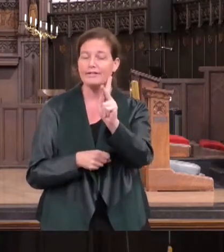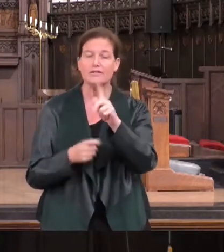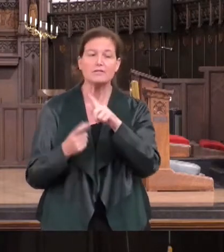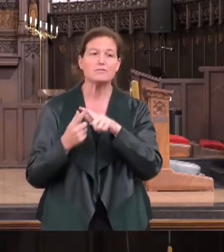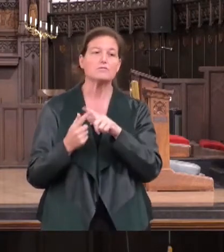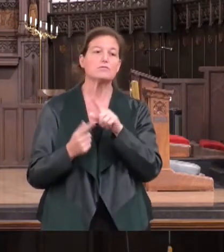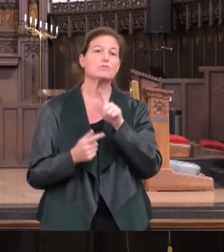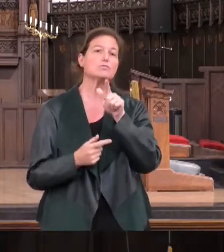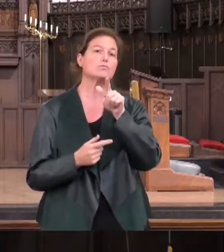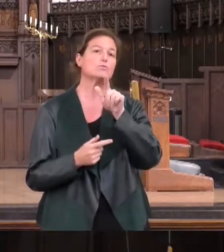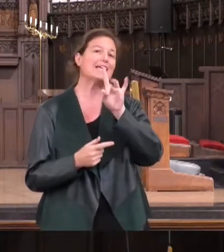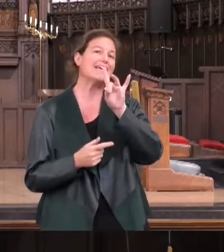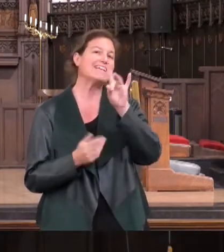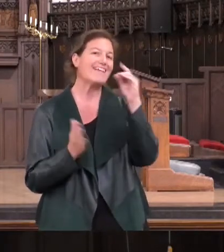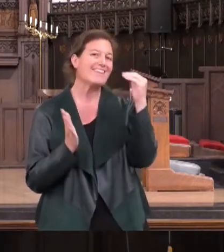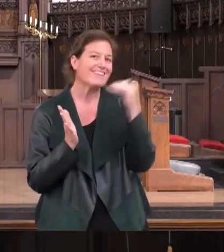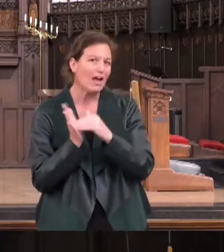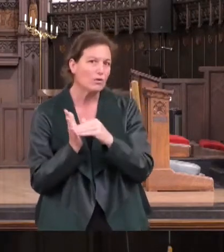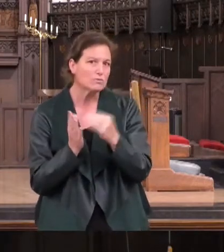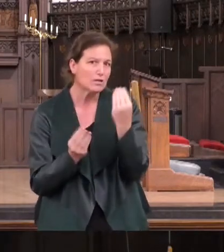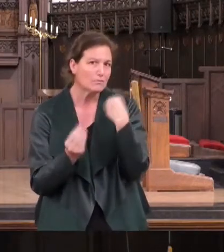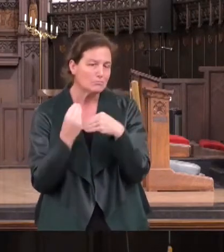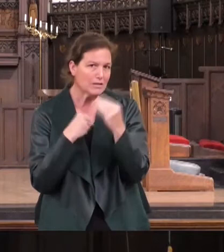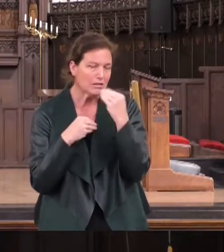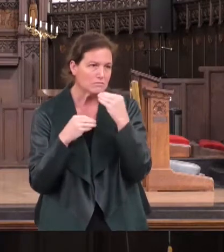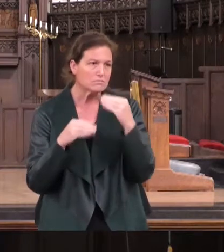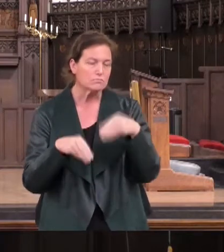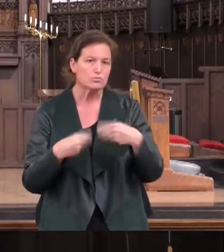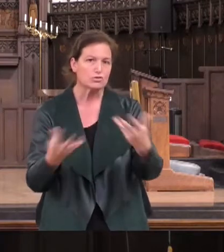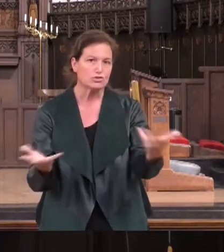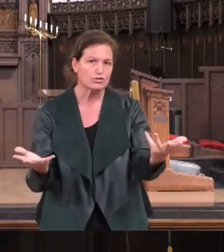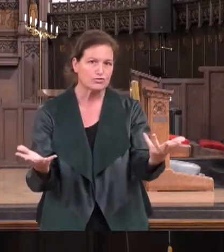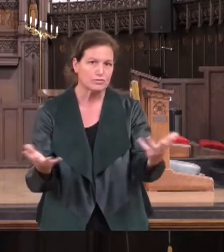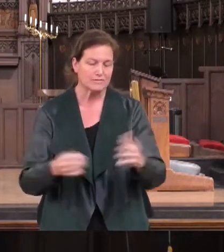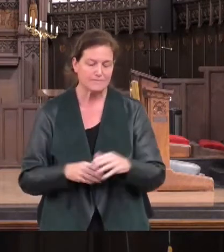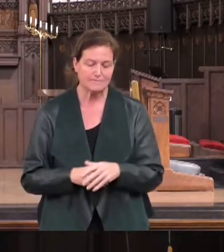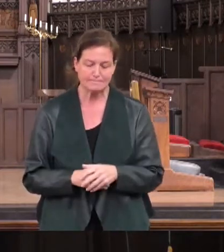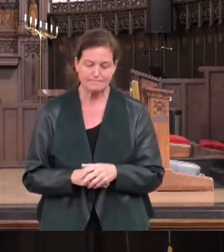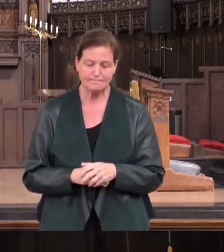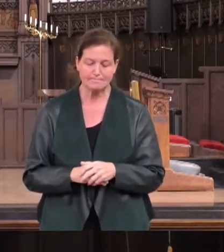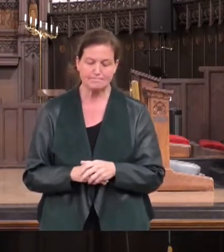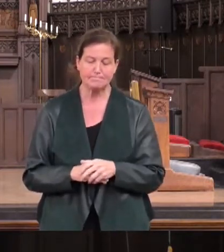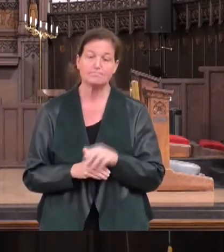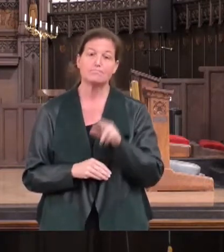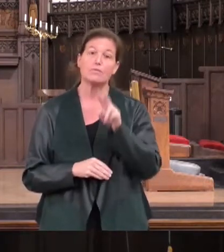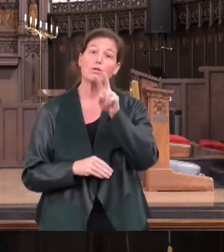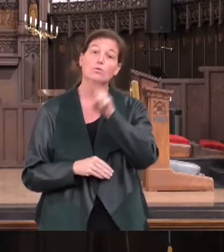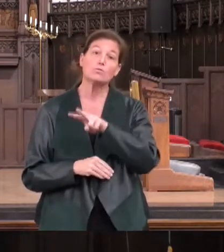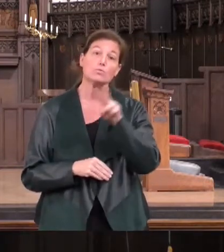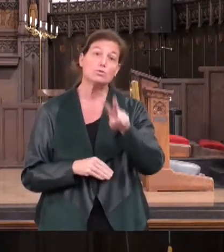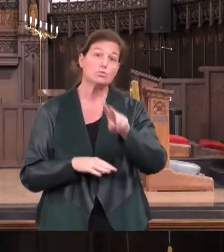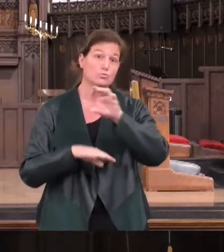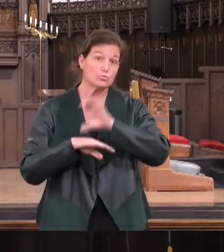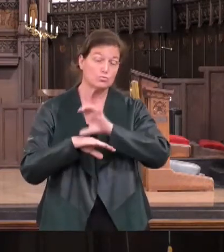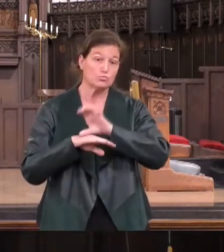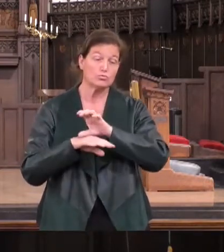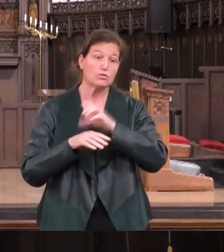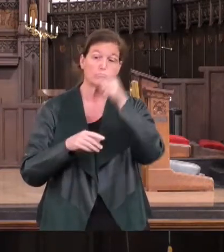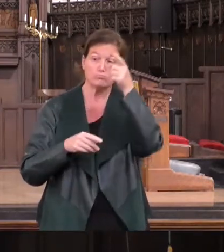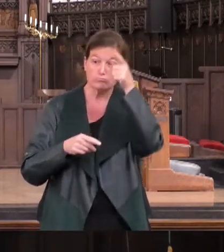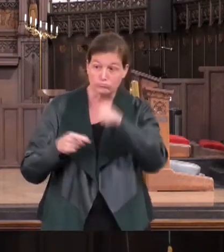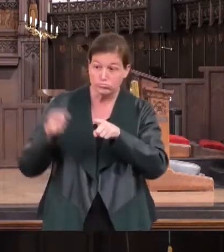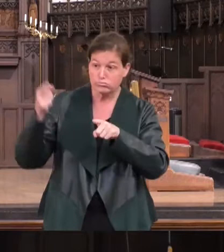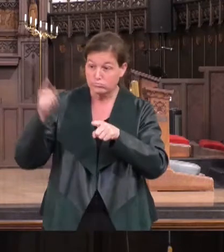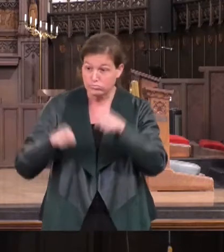28,000 meals were prepared and served by our congregations. 22 congregations collaborated with